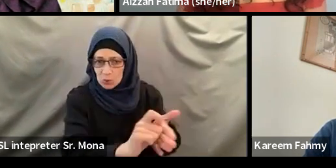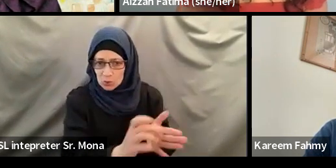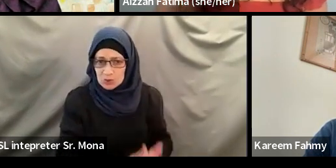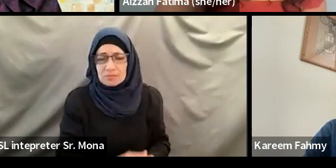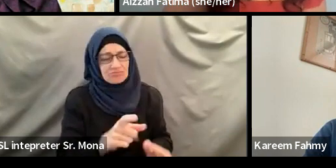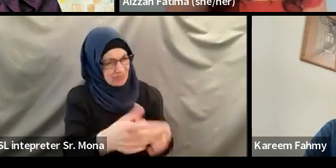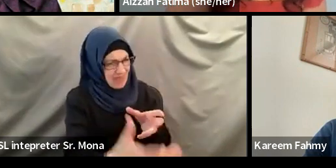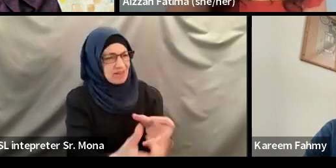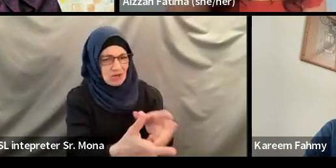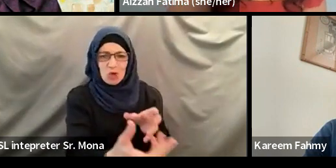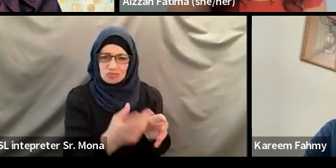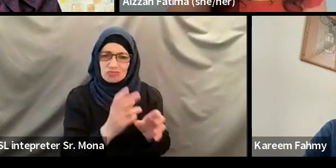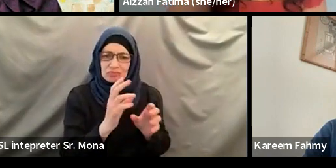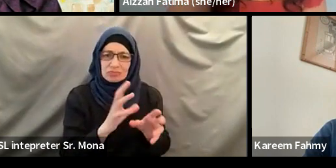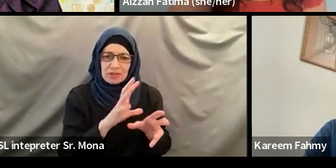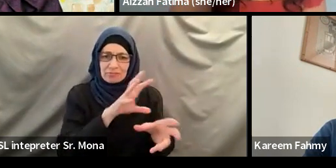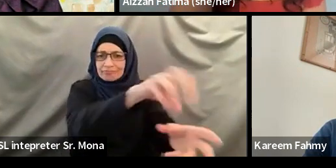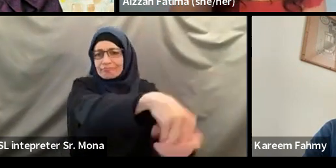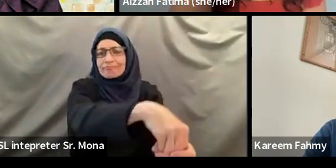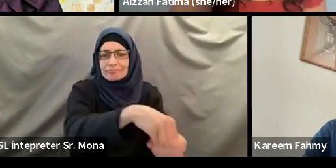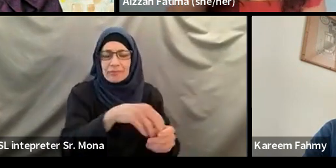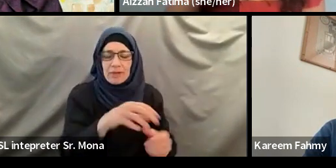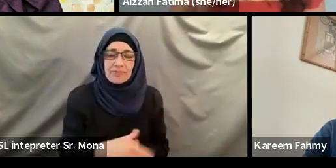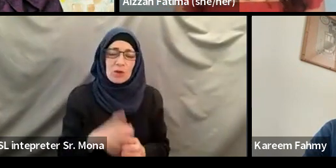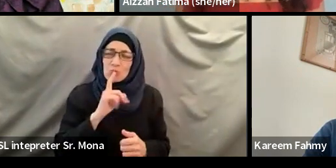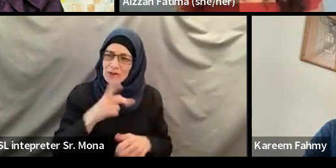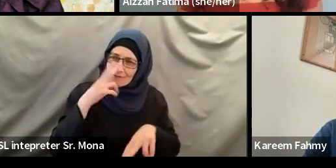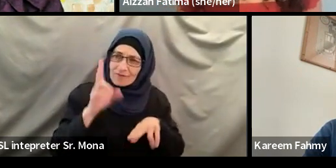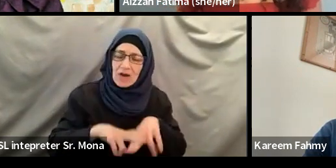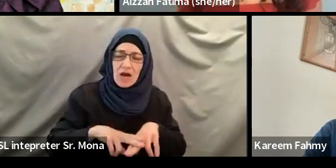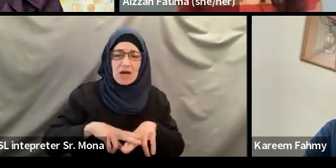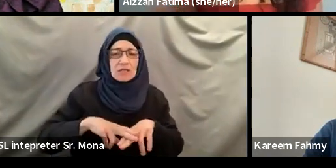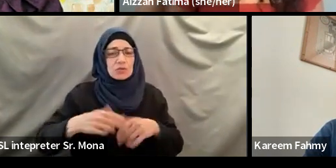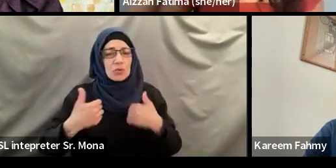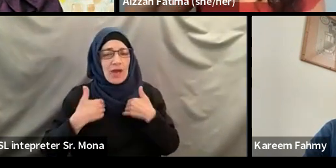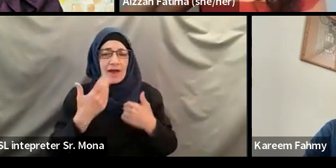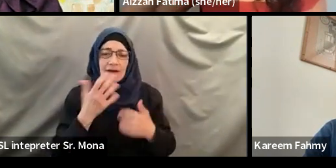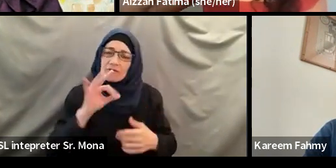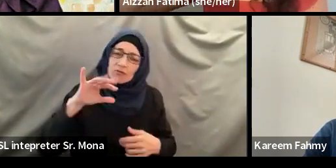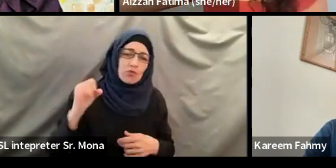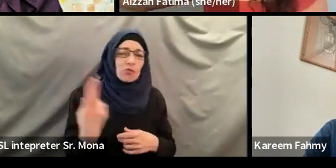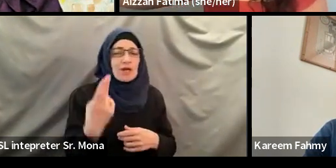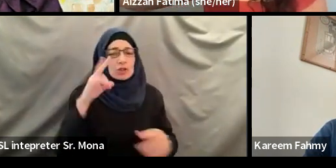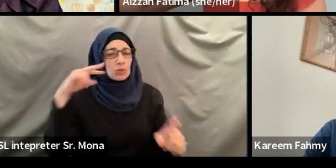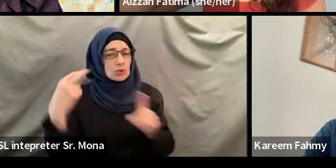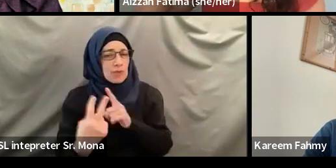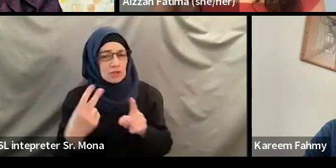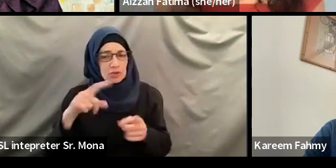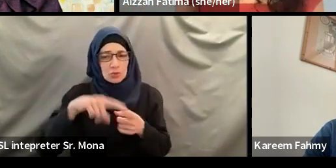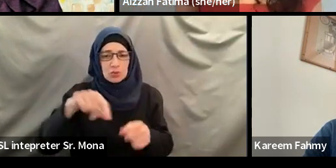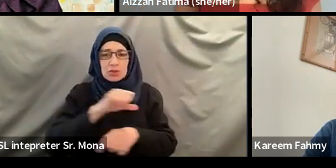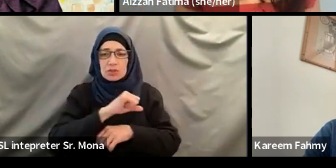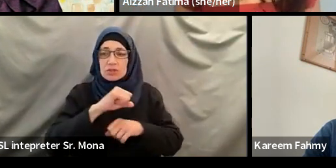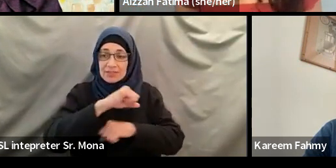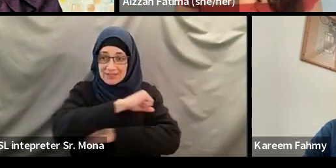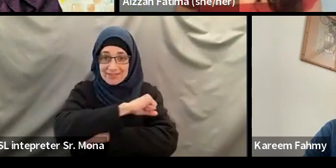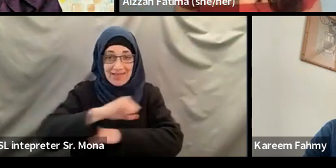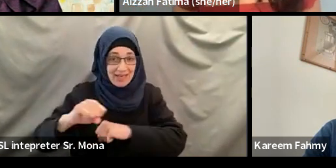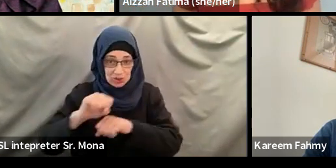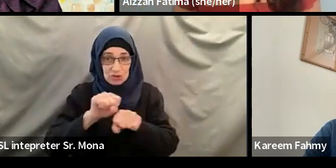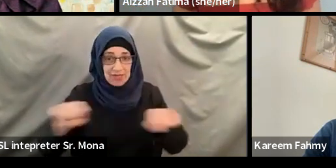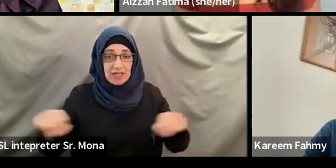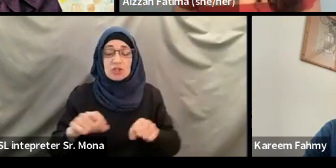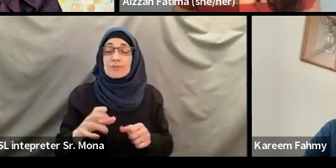it's really fun to be able to bring like fresh perspectives to the stage. And in my own work, primarily